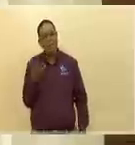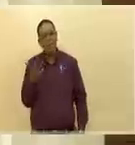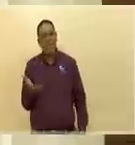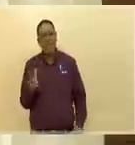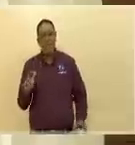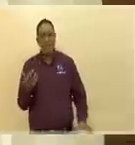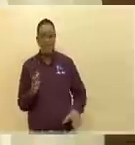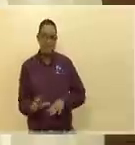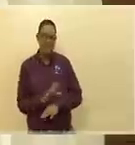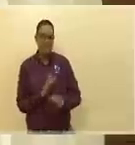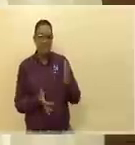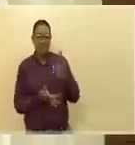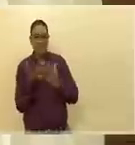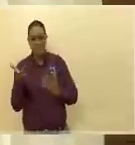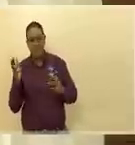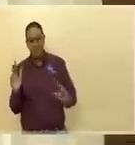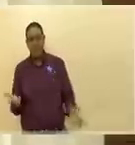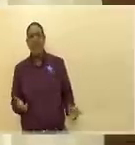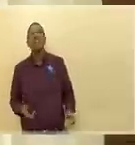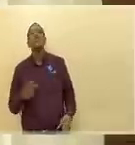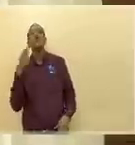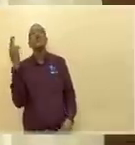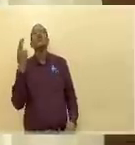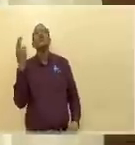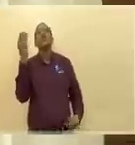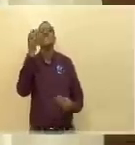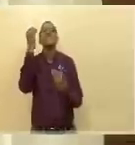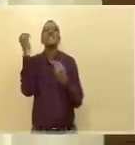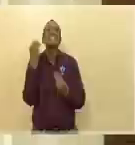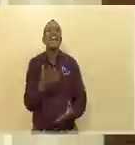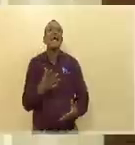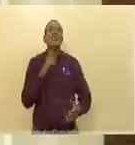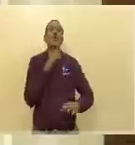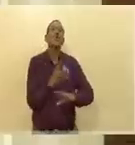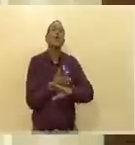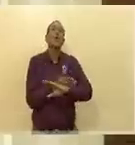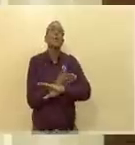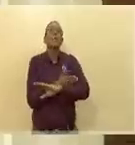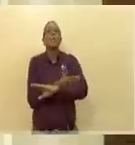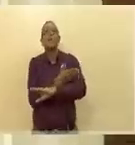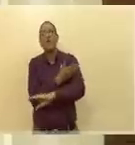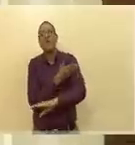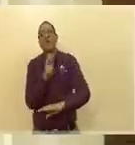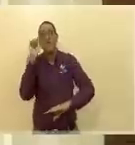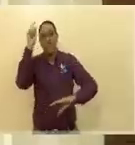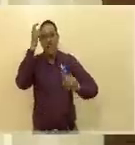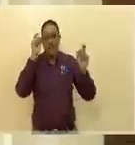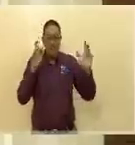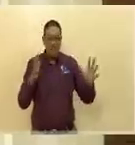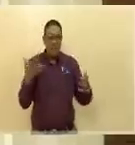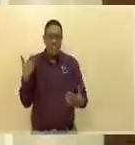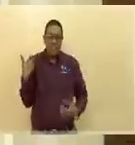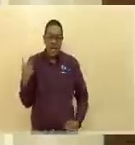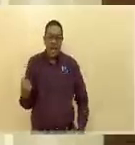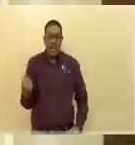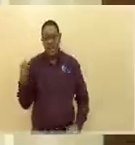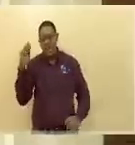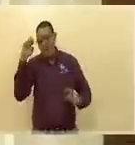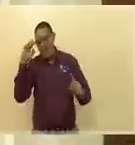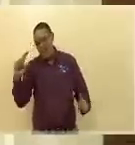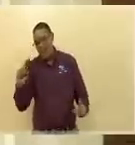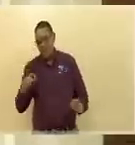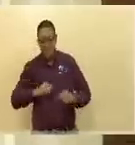are endless to use data to improve governance, health,